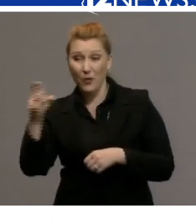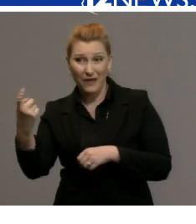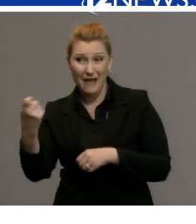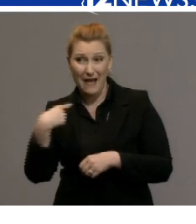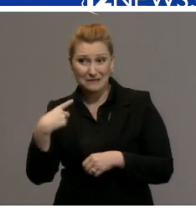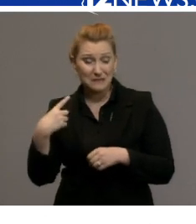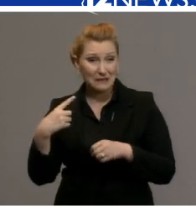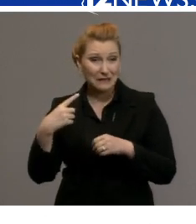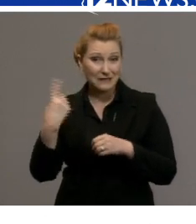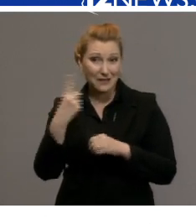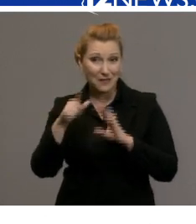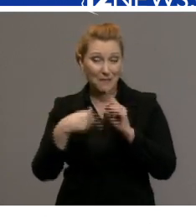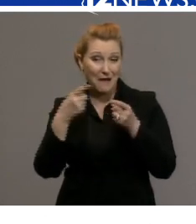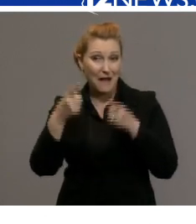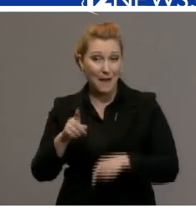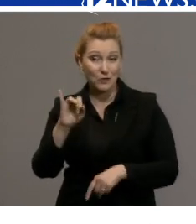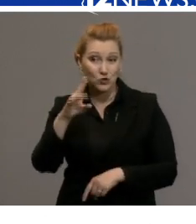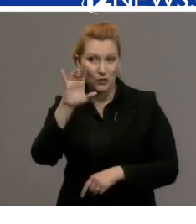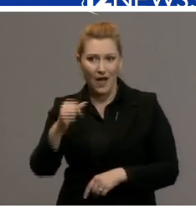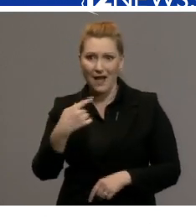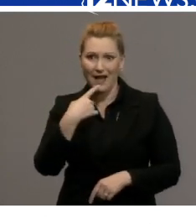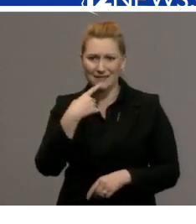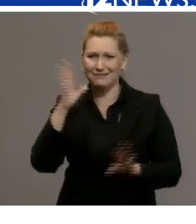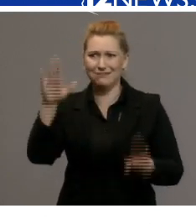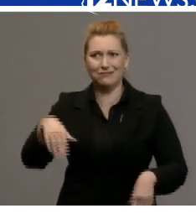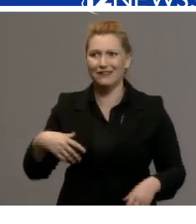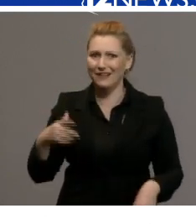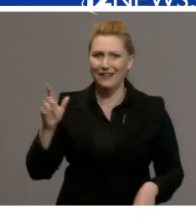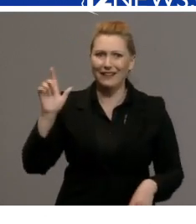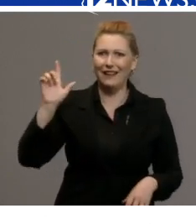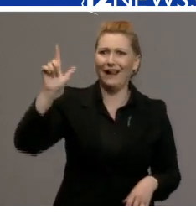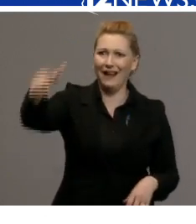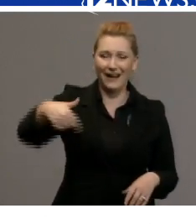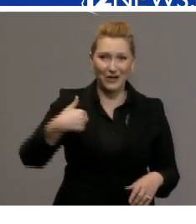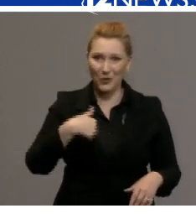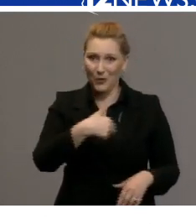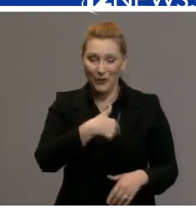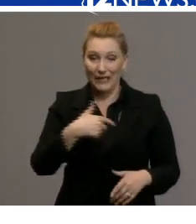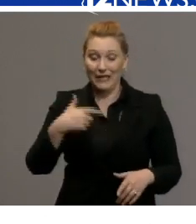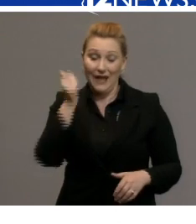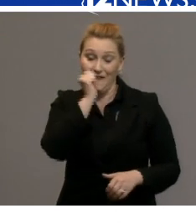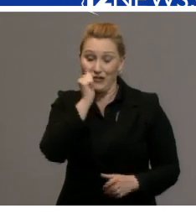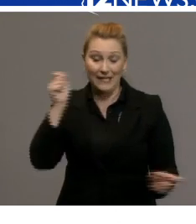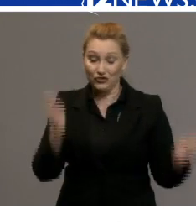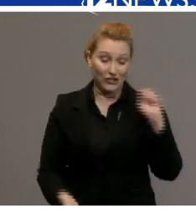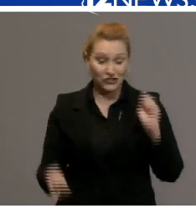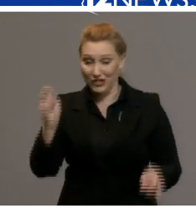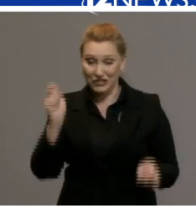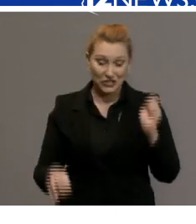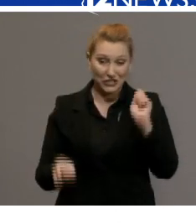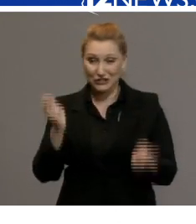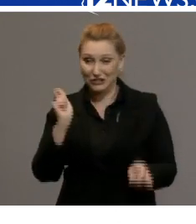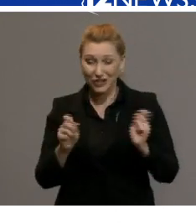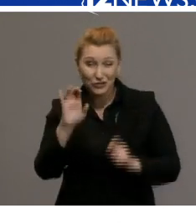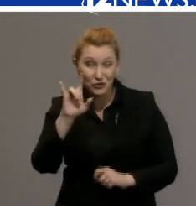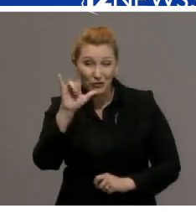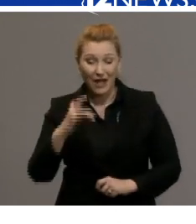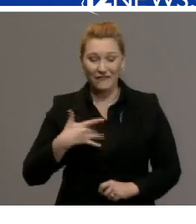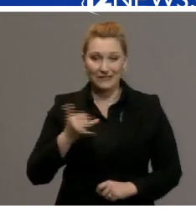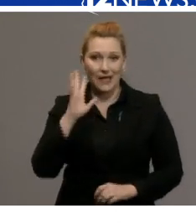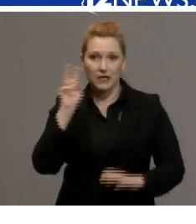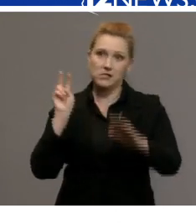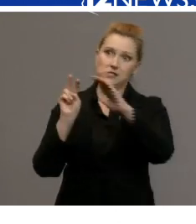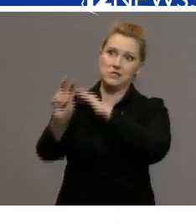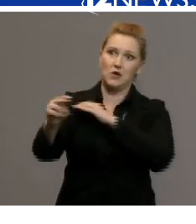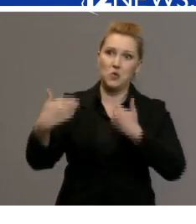in terms of the change that we say week to week and going from phase 1 to phase 2 to eventually phase 3.